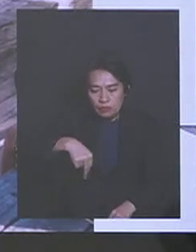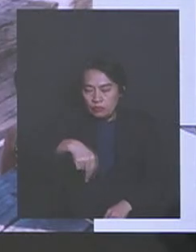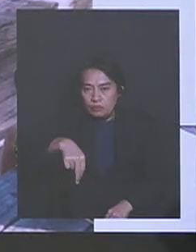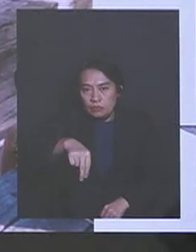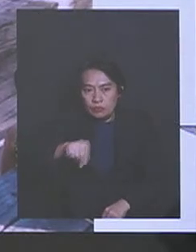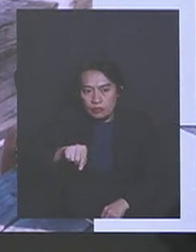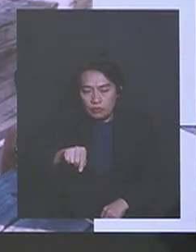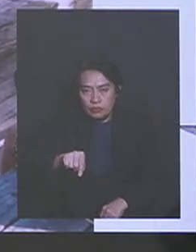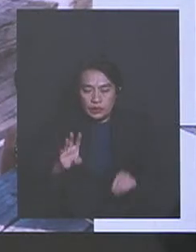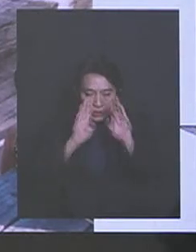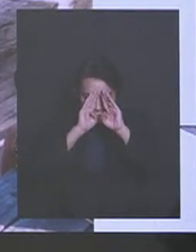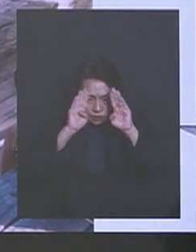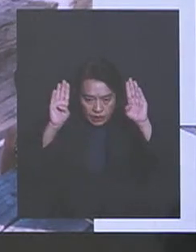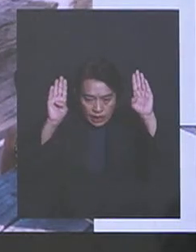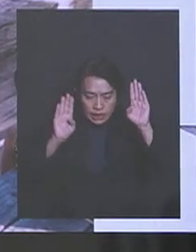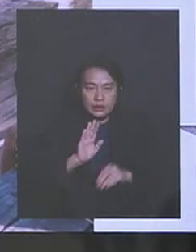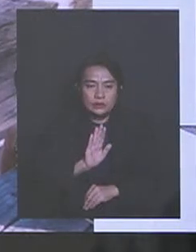Dwani Zyberg,